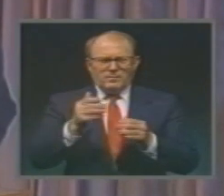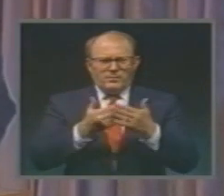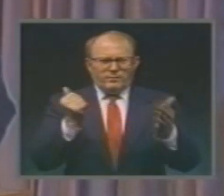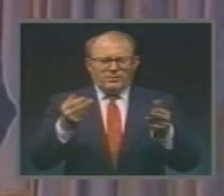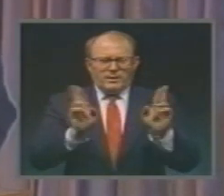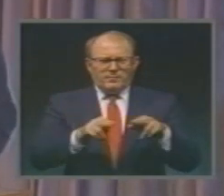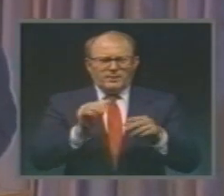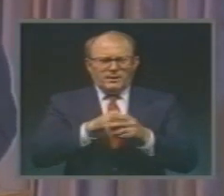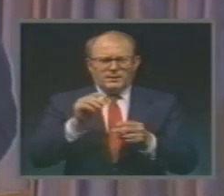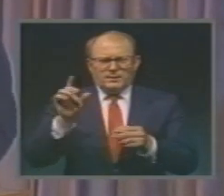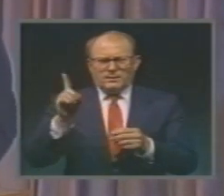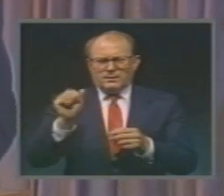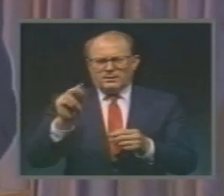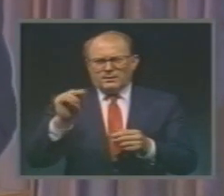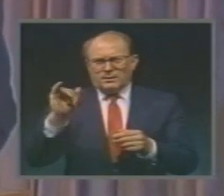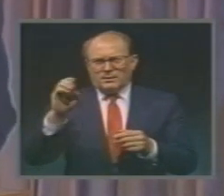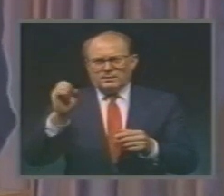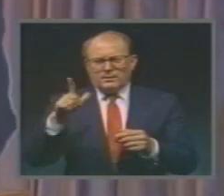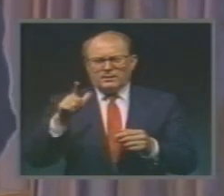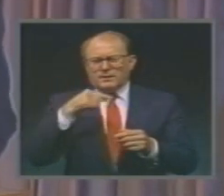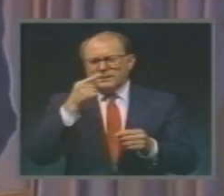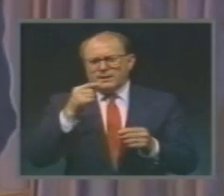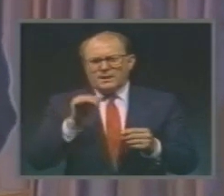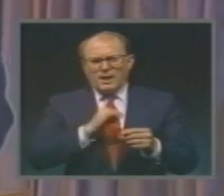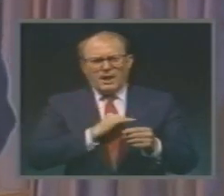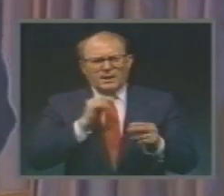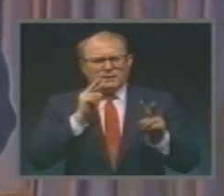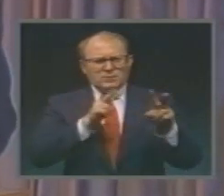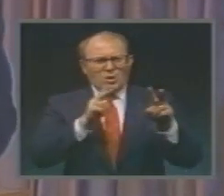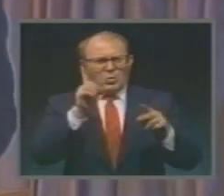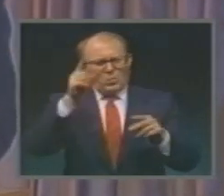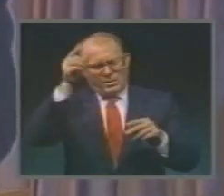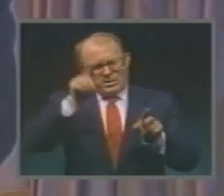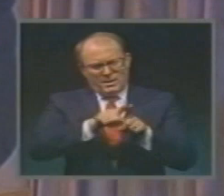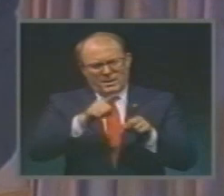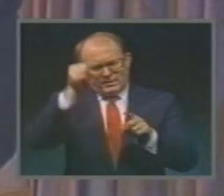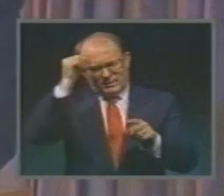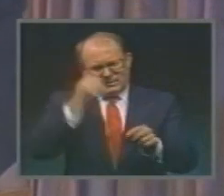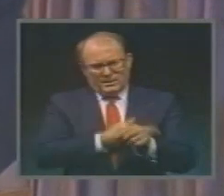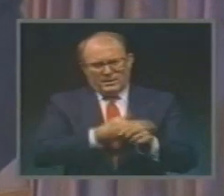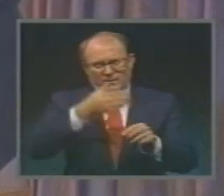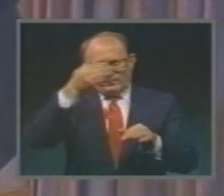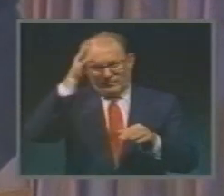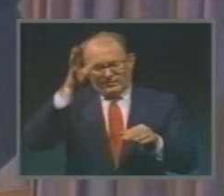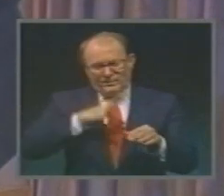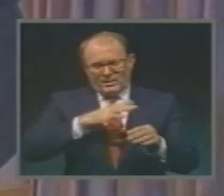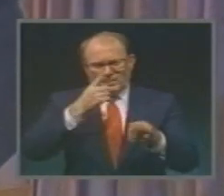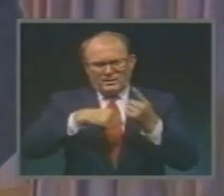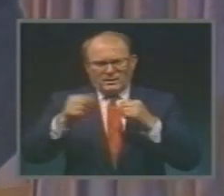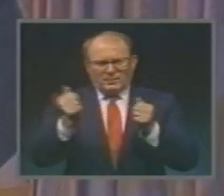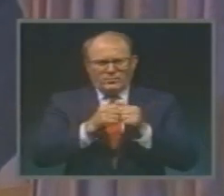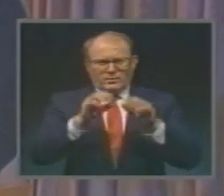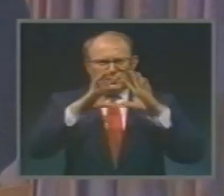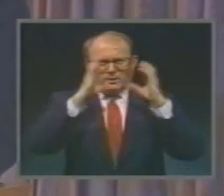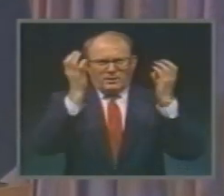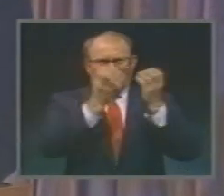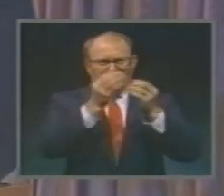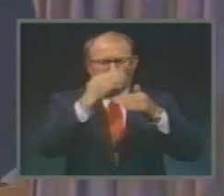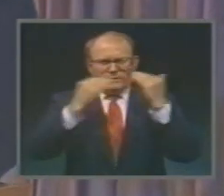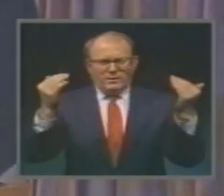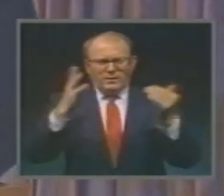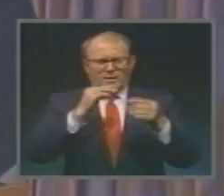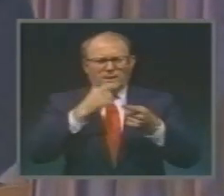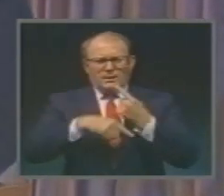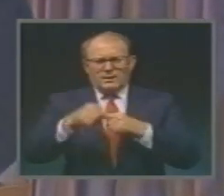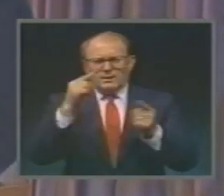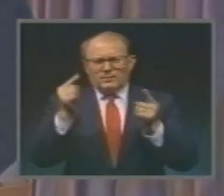in Daniel 7:13. And behold, one like the Son of Man came with the clouds of heaven and came to the